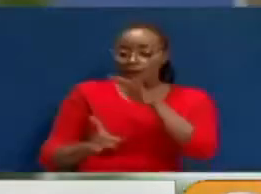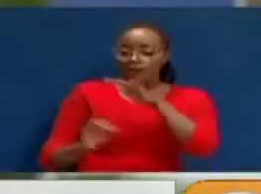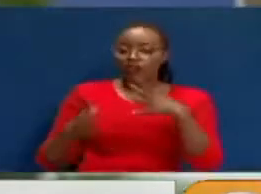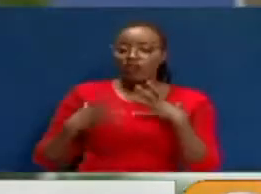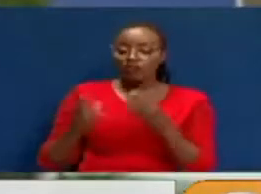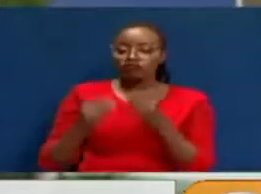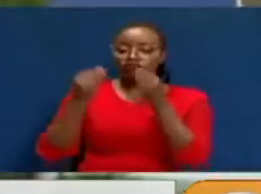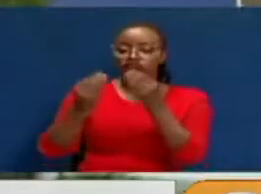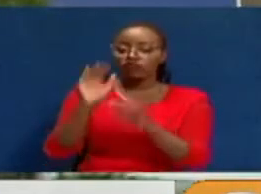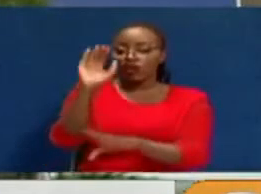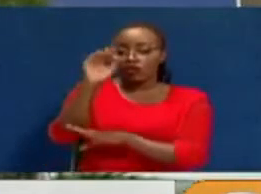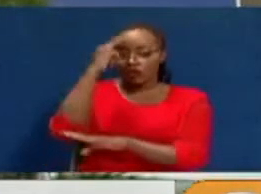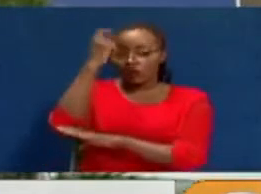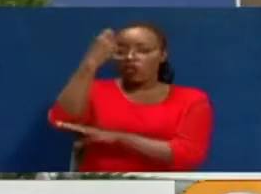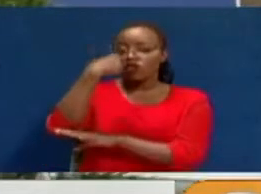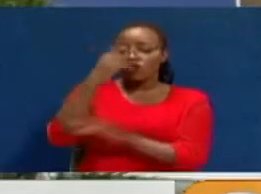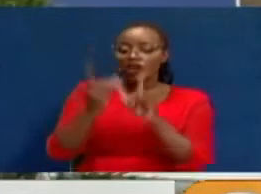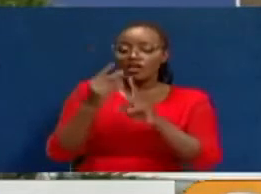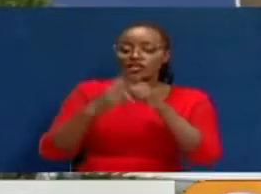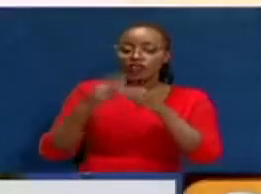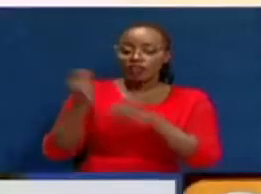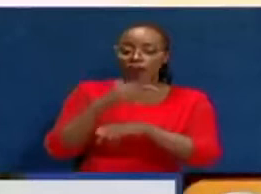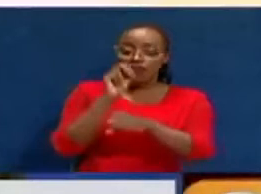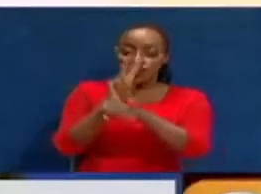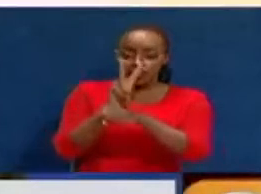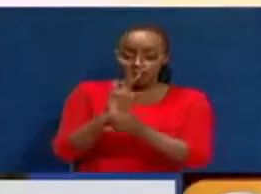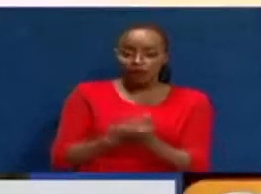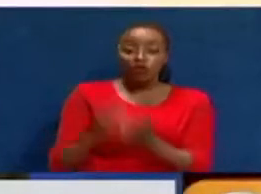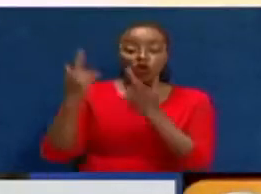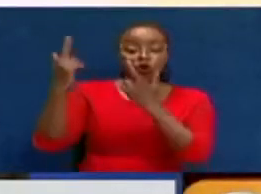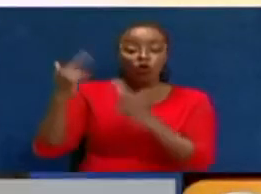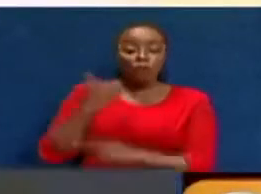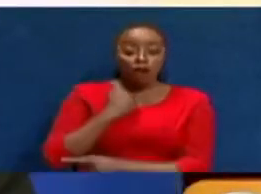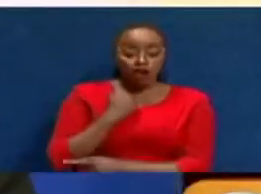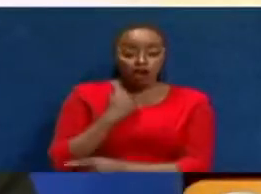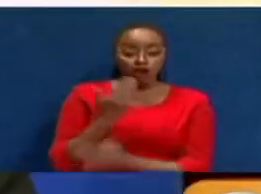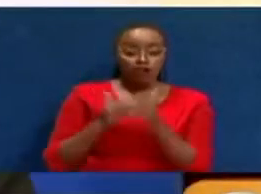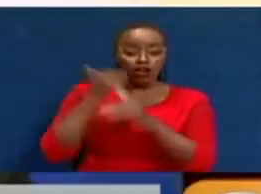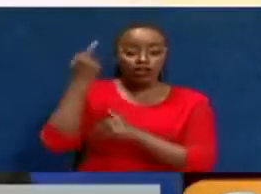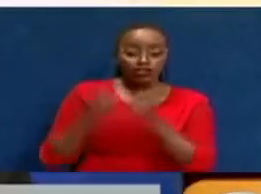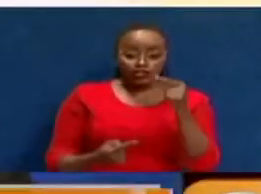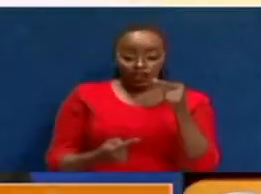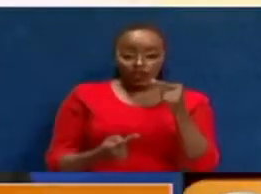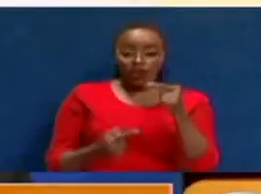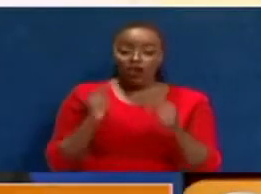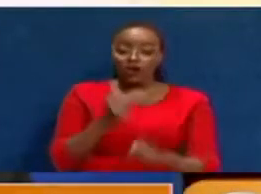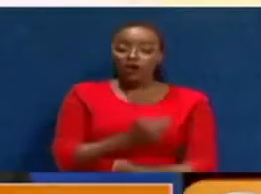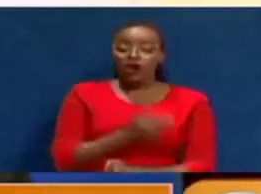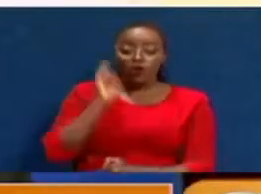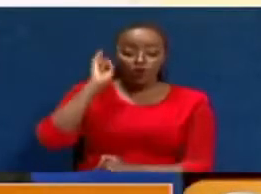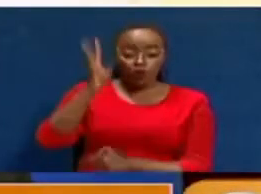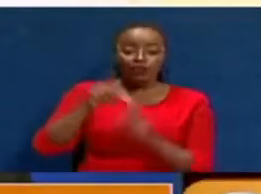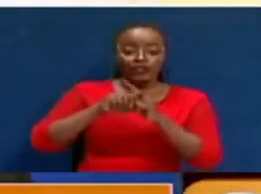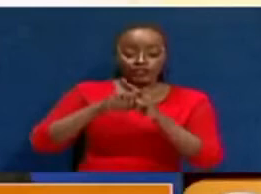Health submitted its request for the vaccines on the 7th of December. We are hopeful that next year we will